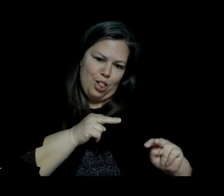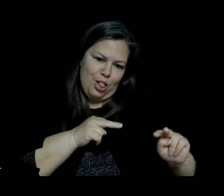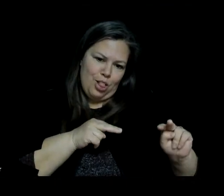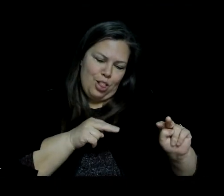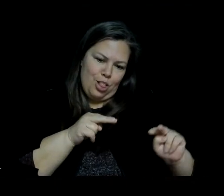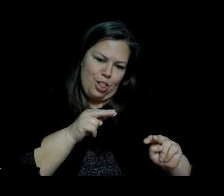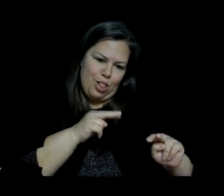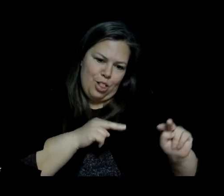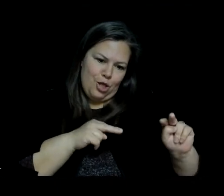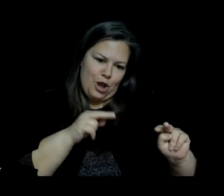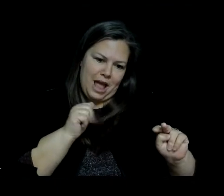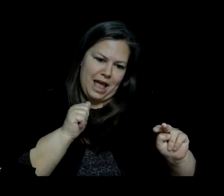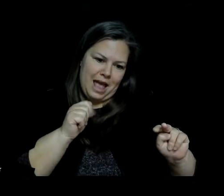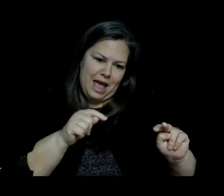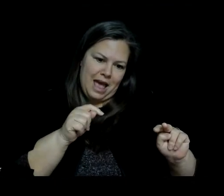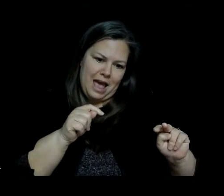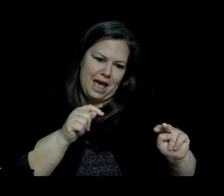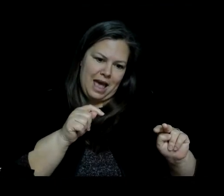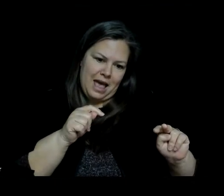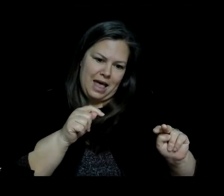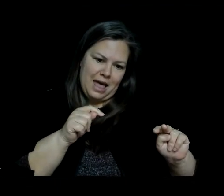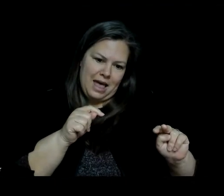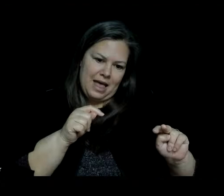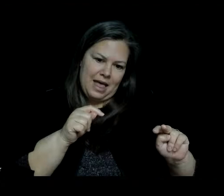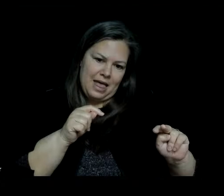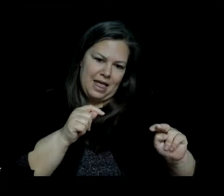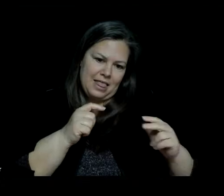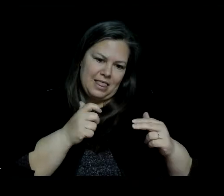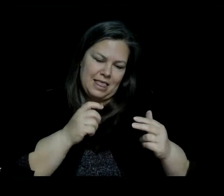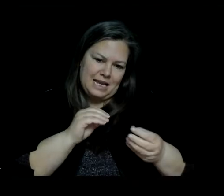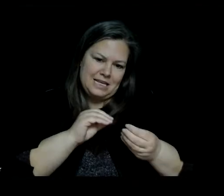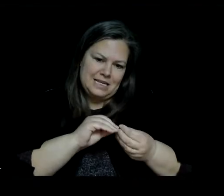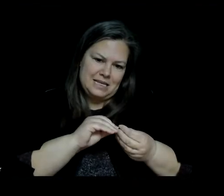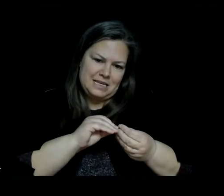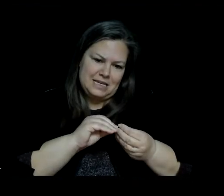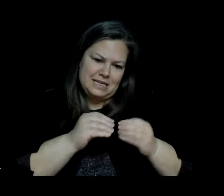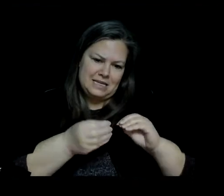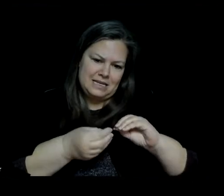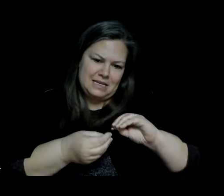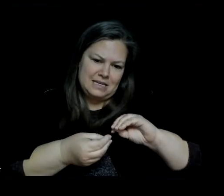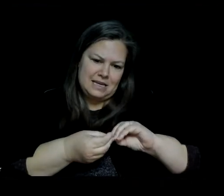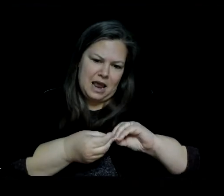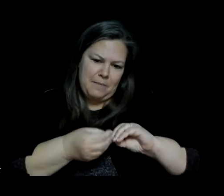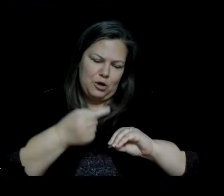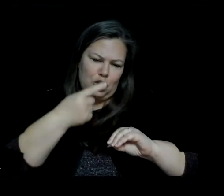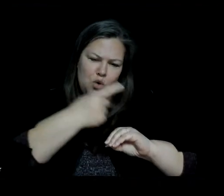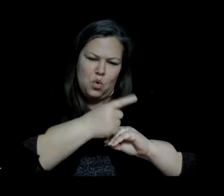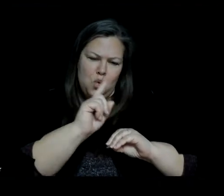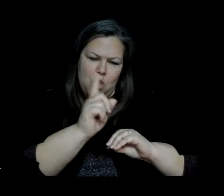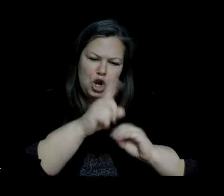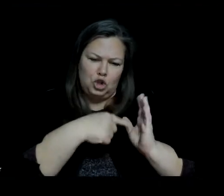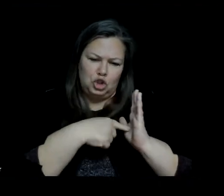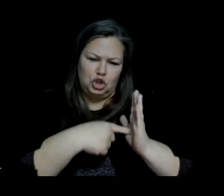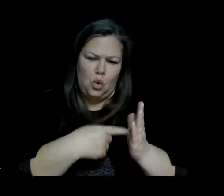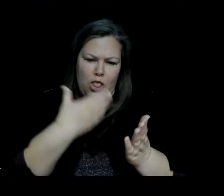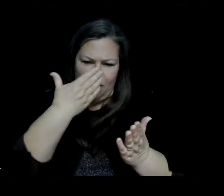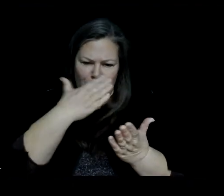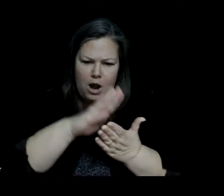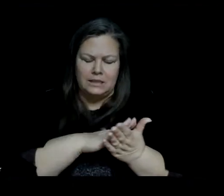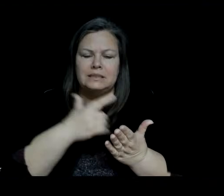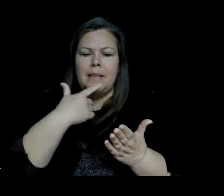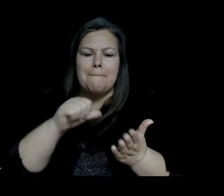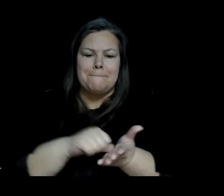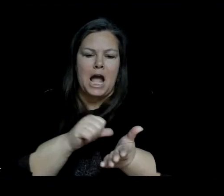495 number, IT infrastructure, Soldiers Home. Where's that reflected up front? Or is it in? Bottom of page